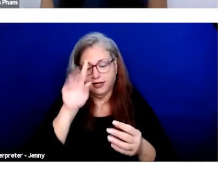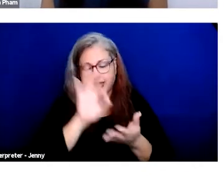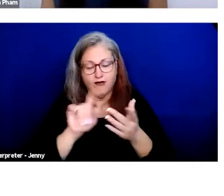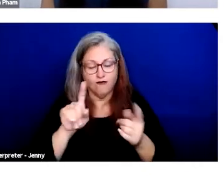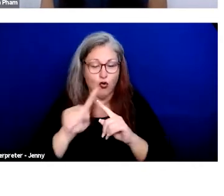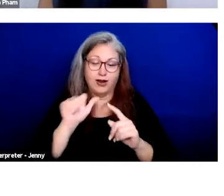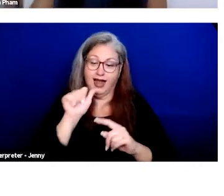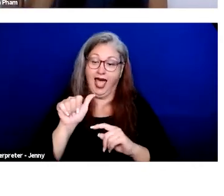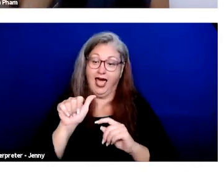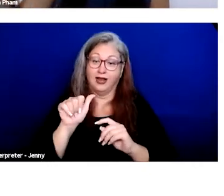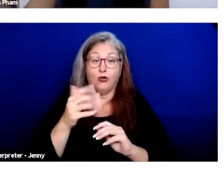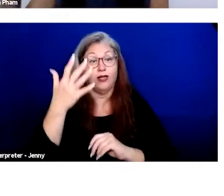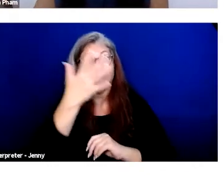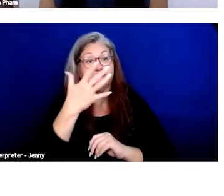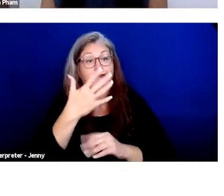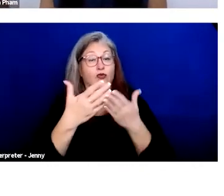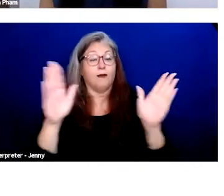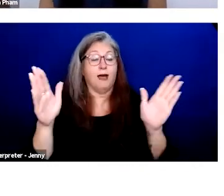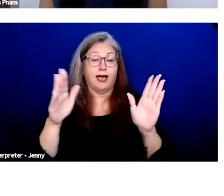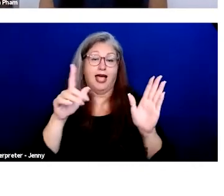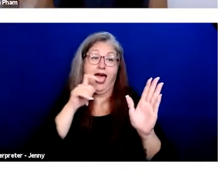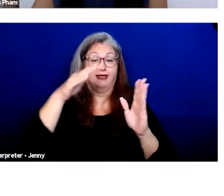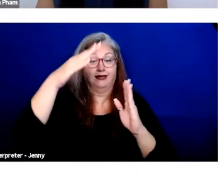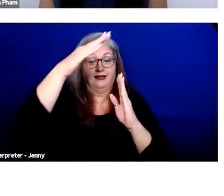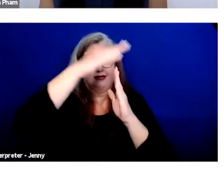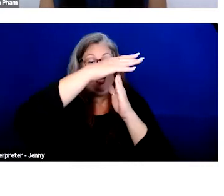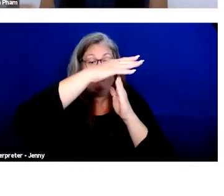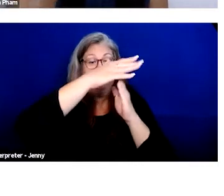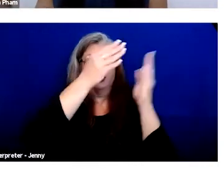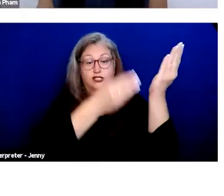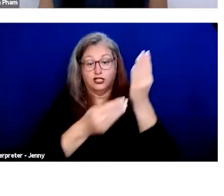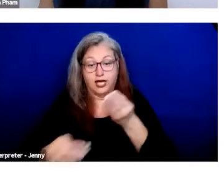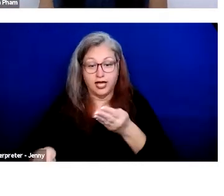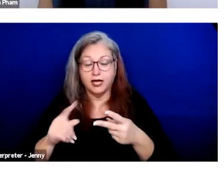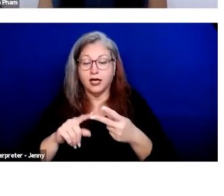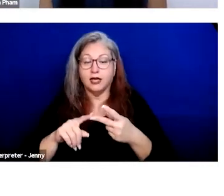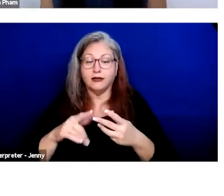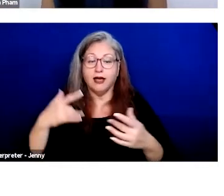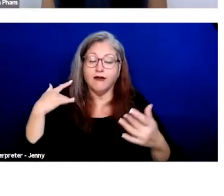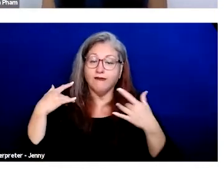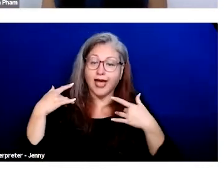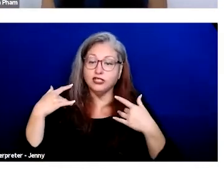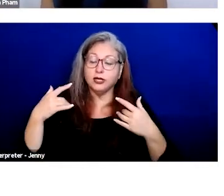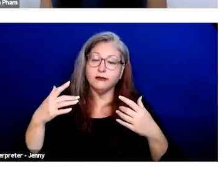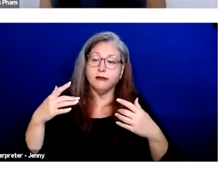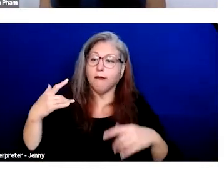labor markets at the top of the supply chain, fashion modeling, fashion